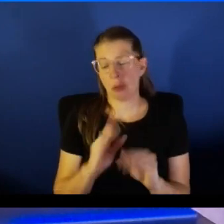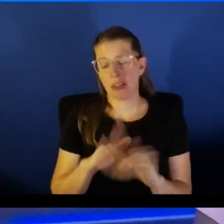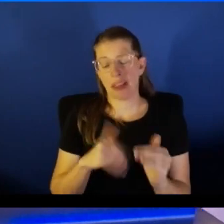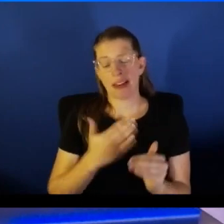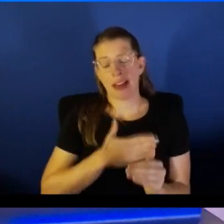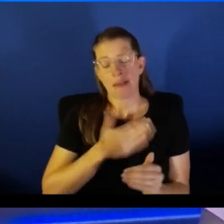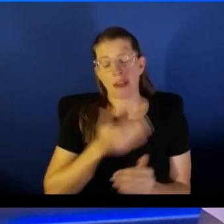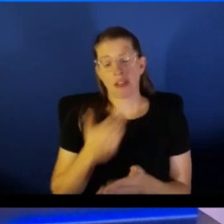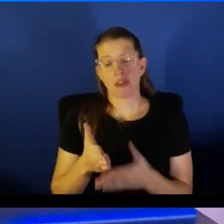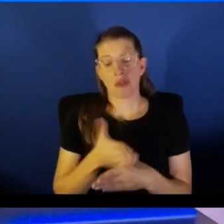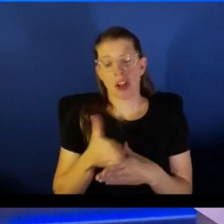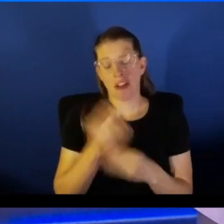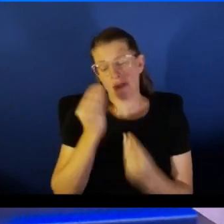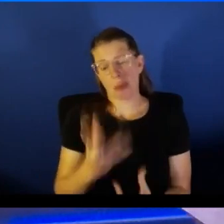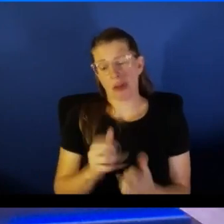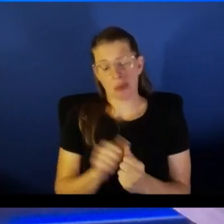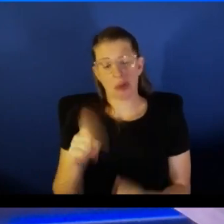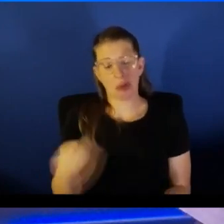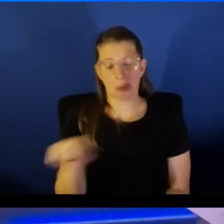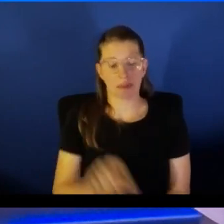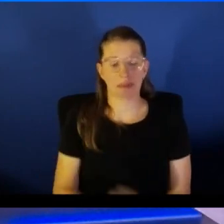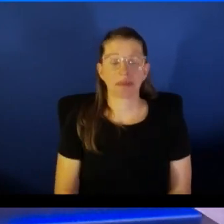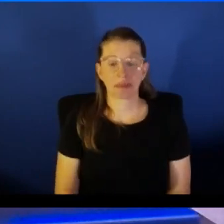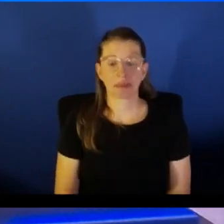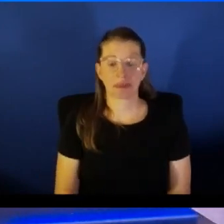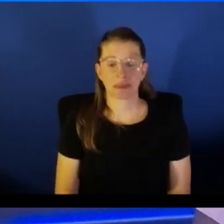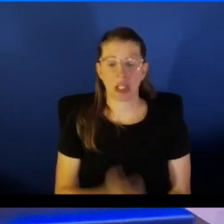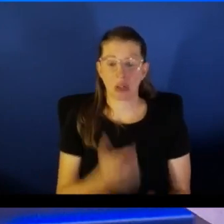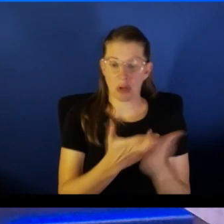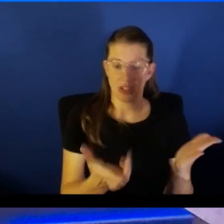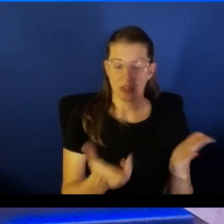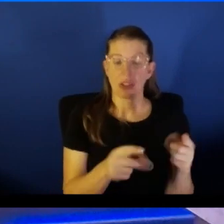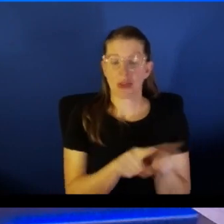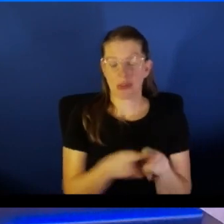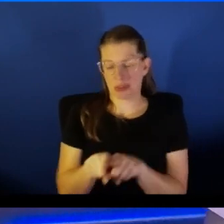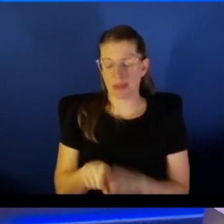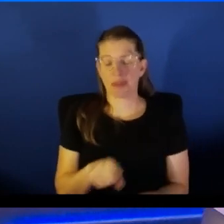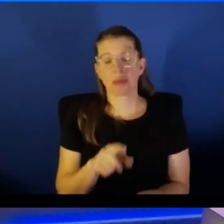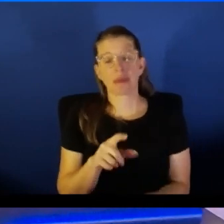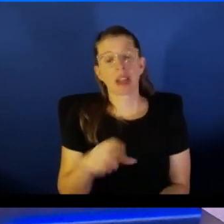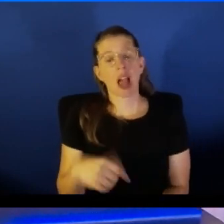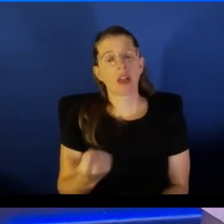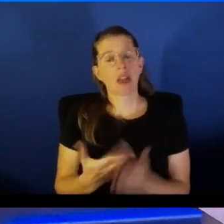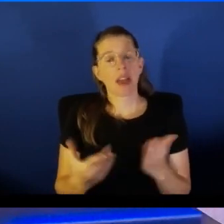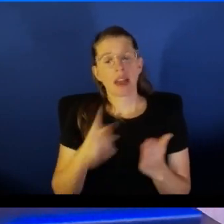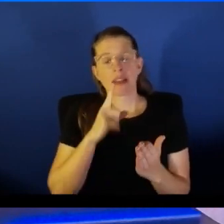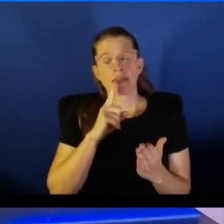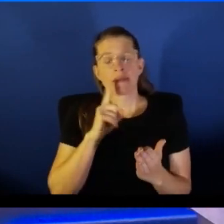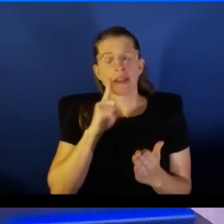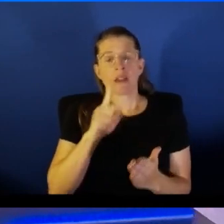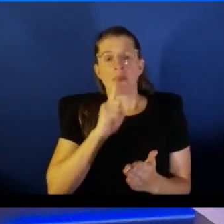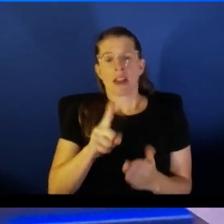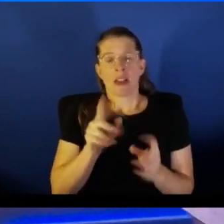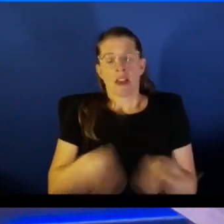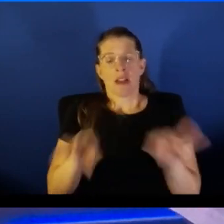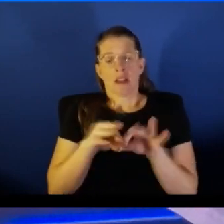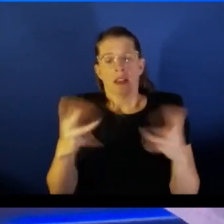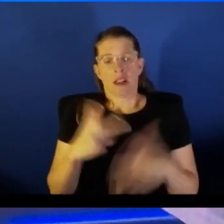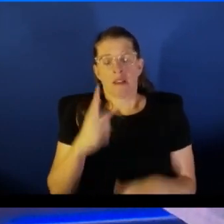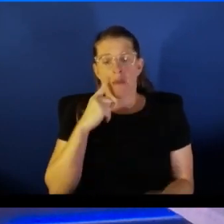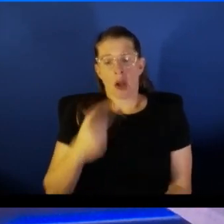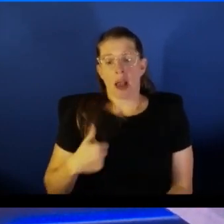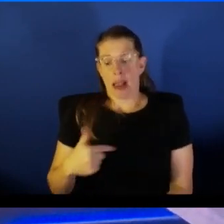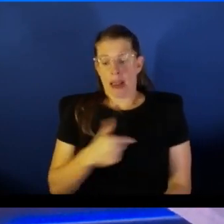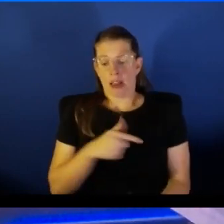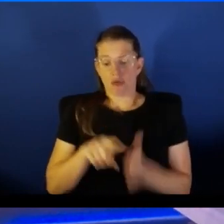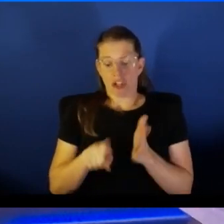information and resources as well. Another thing that I think is really, really important is that for us as